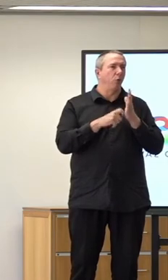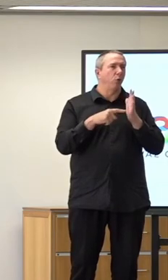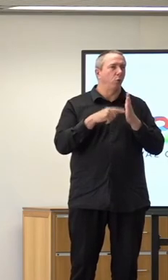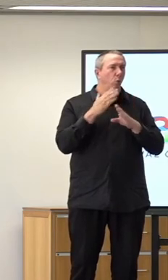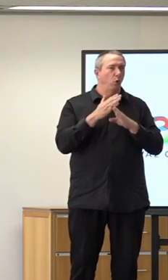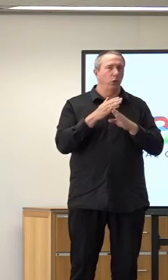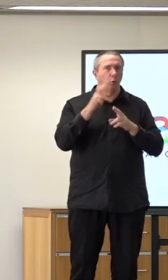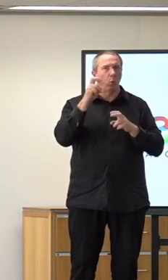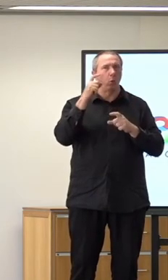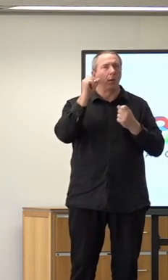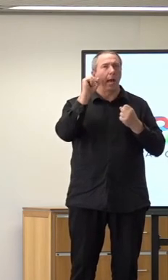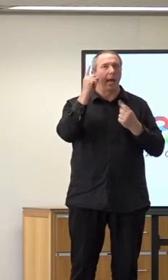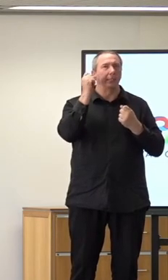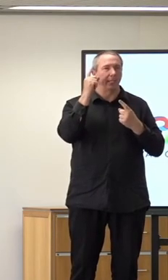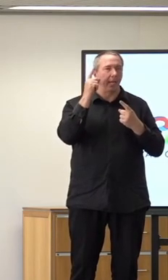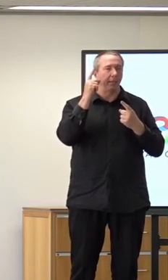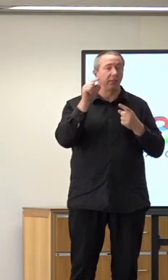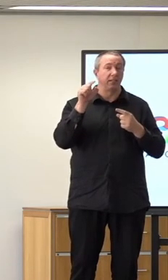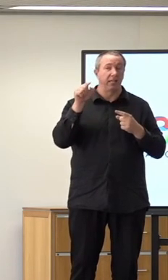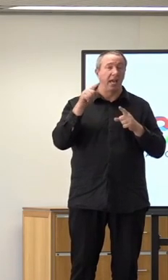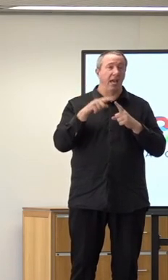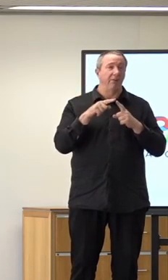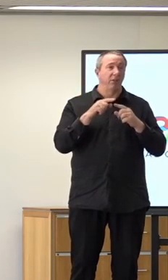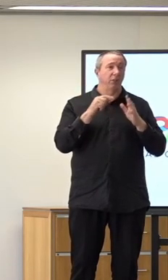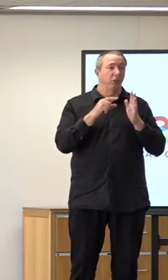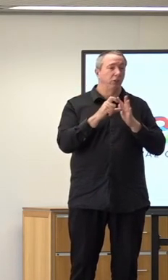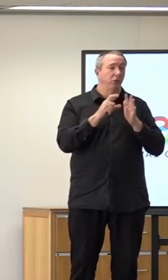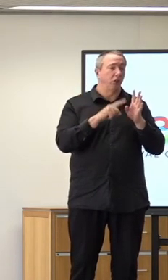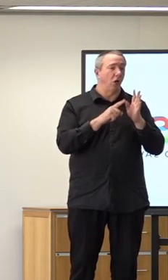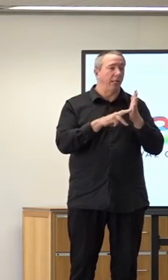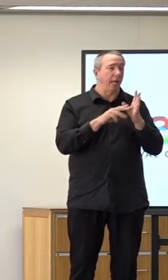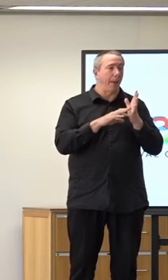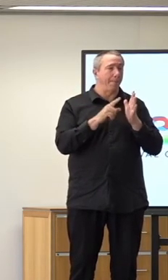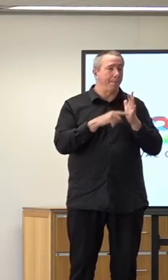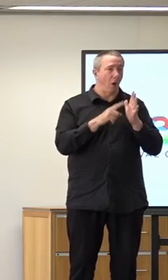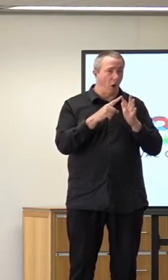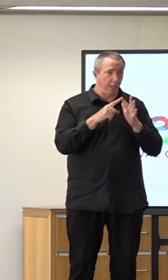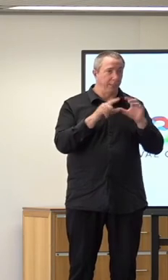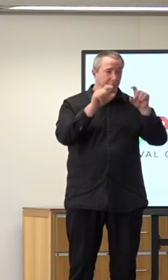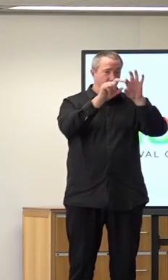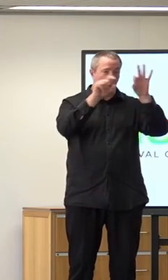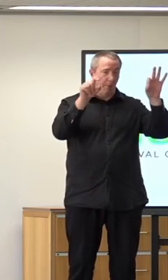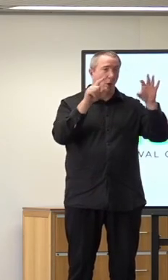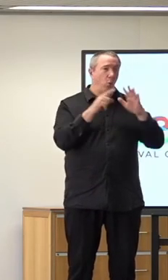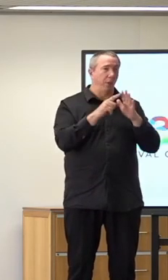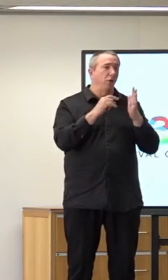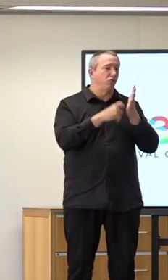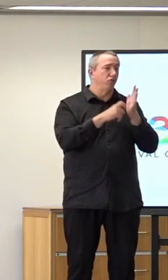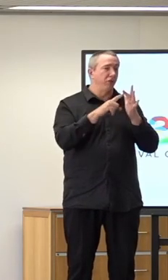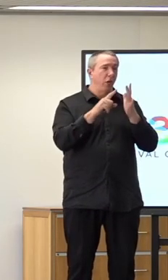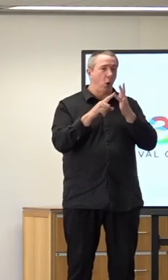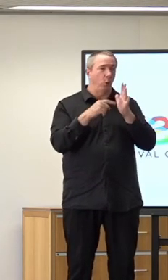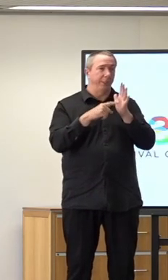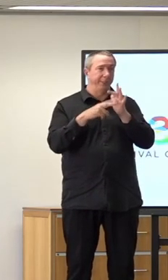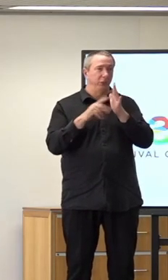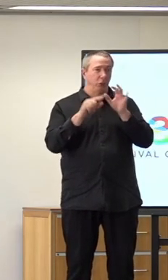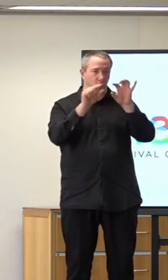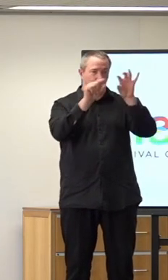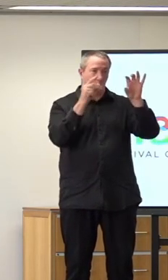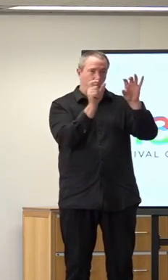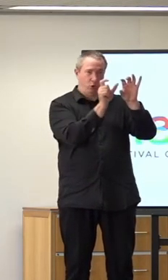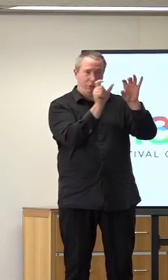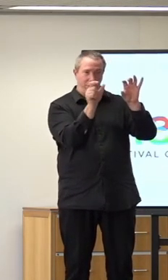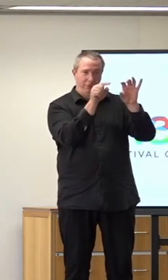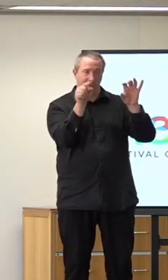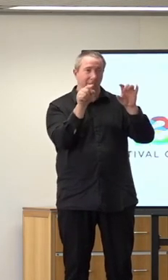has a stick of dynamite with Rio Tinto written on it, stenciled straight over the top of an Indigenous woman, which was hung at the gallery the